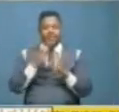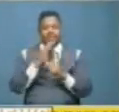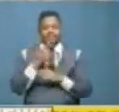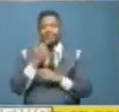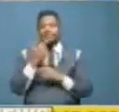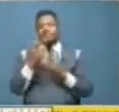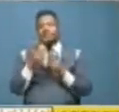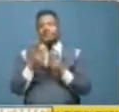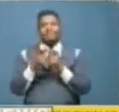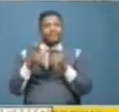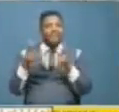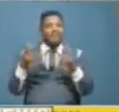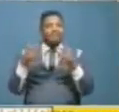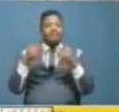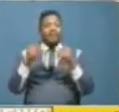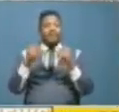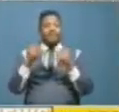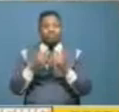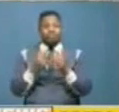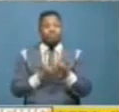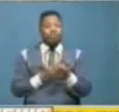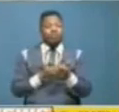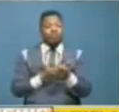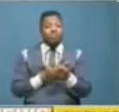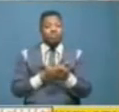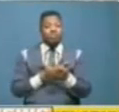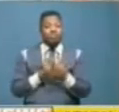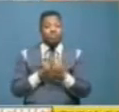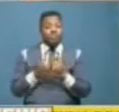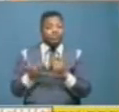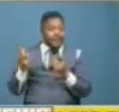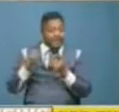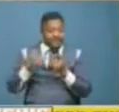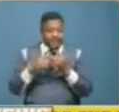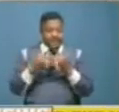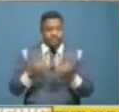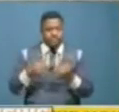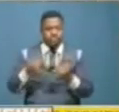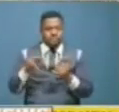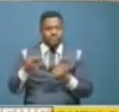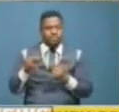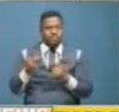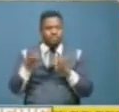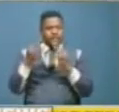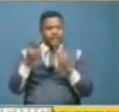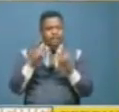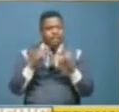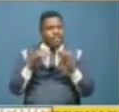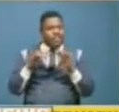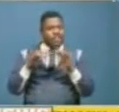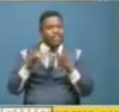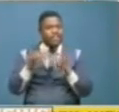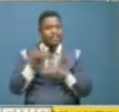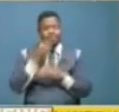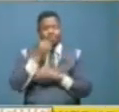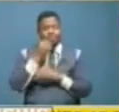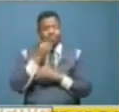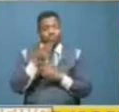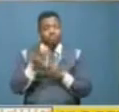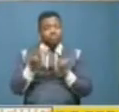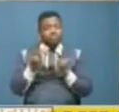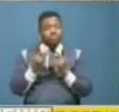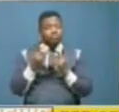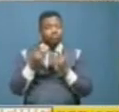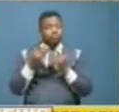the biggest market in Ghana, and until date, it is still relevant to the country's food basket. It